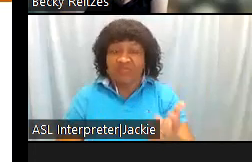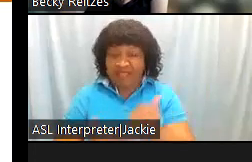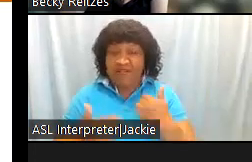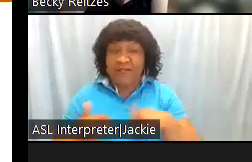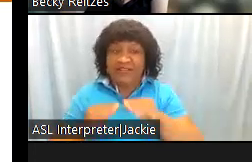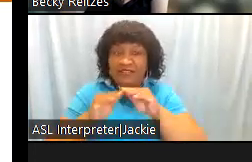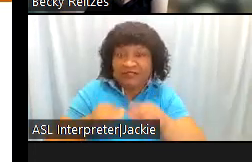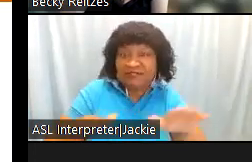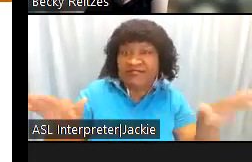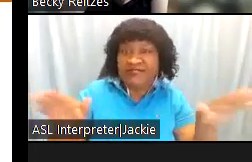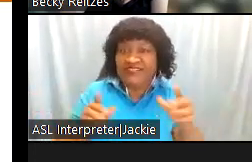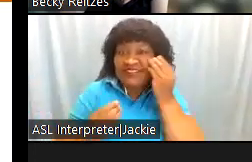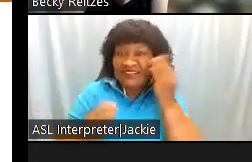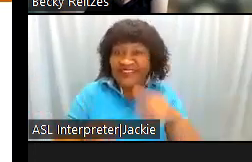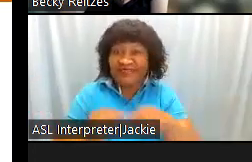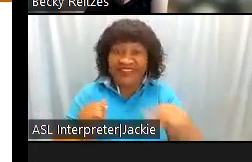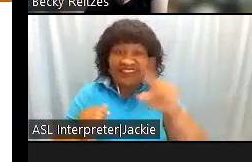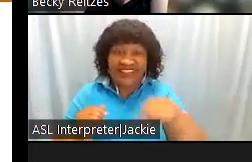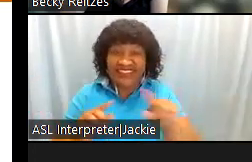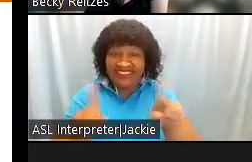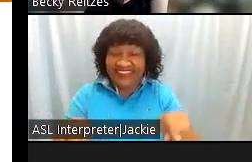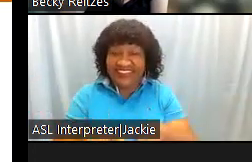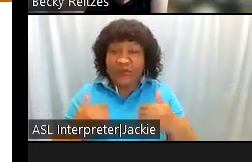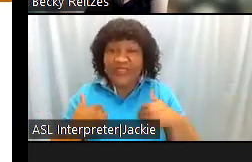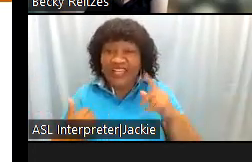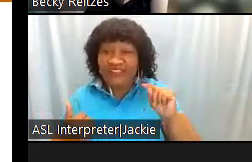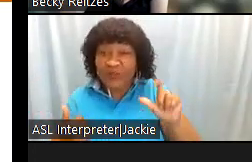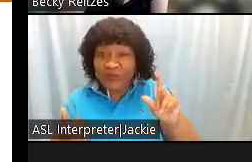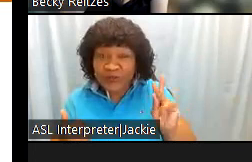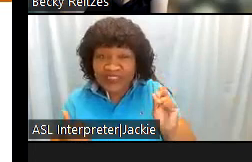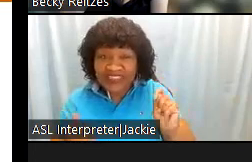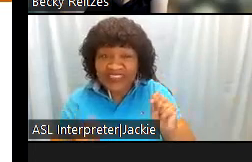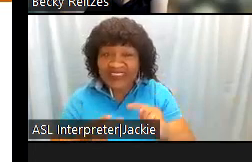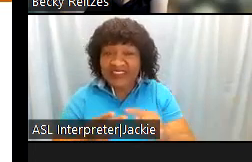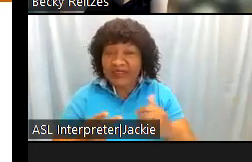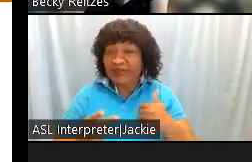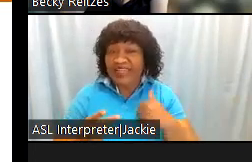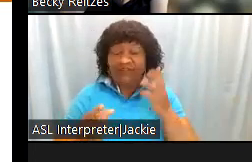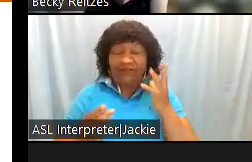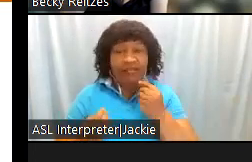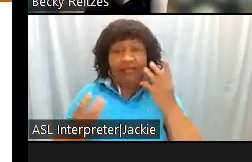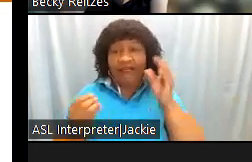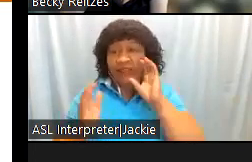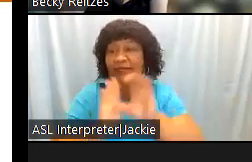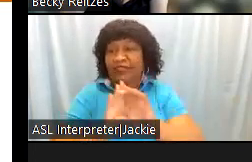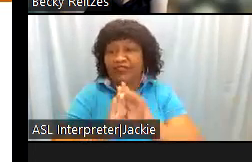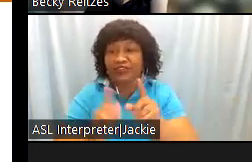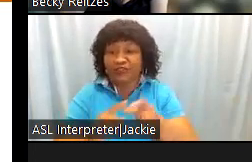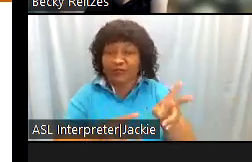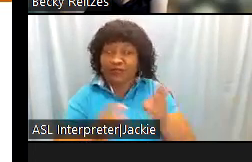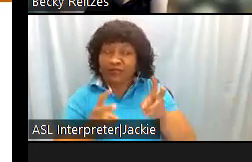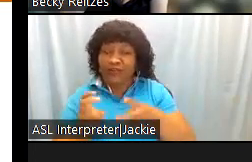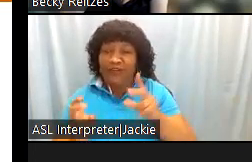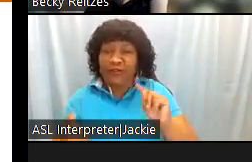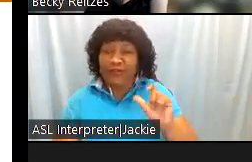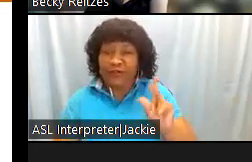out. We have a whole toolkit, and a lot of these lovely pictures that you're going to see come from the toolkit. I have